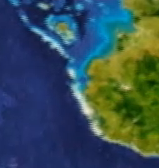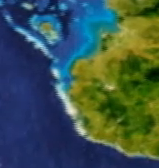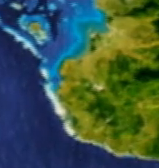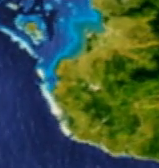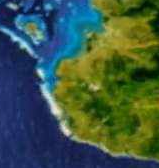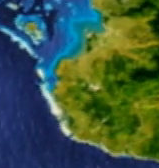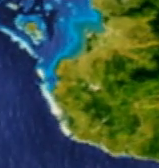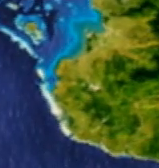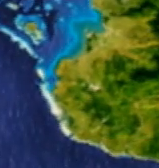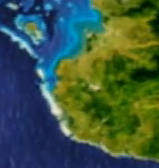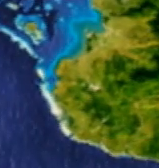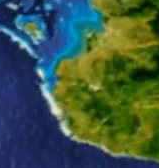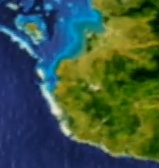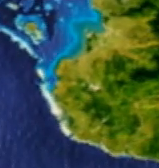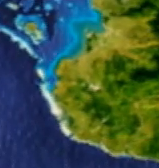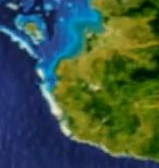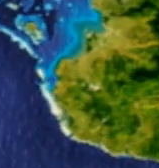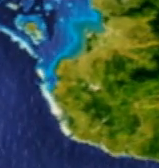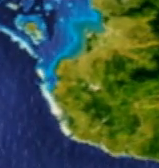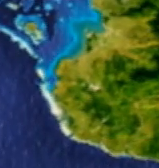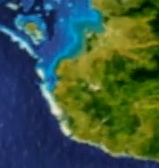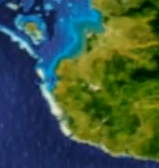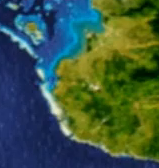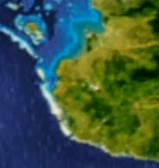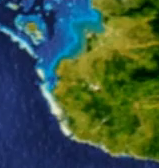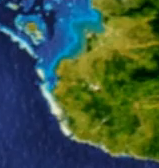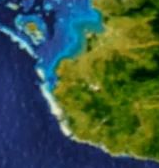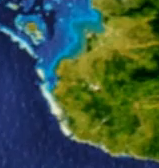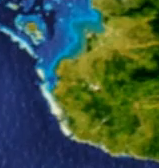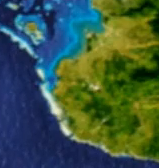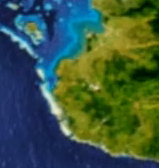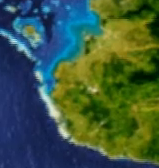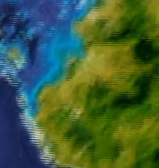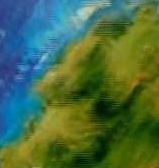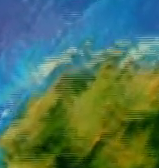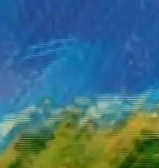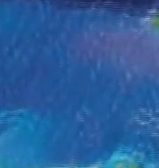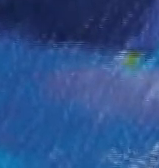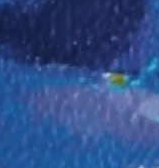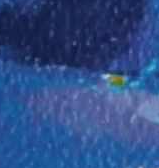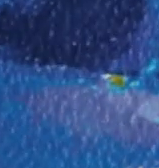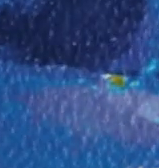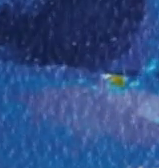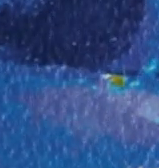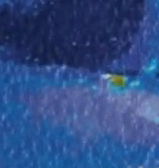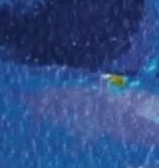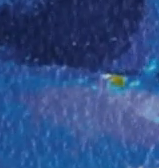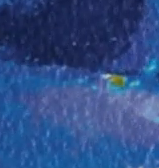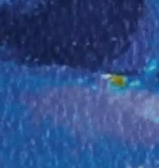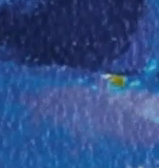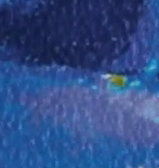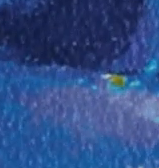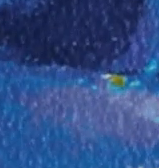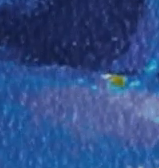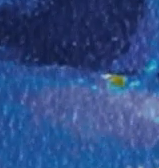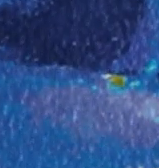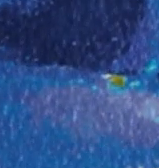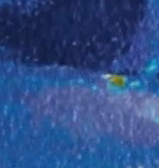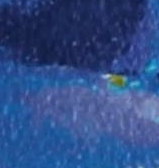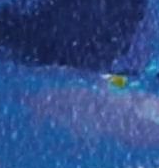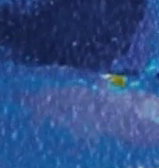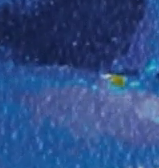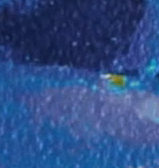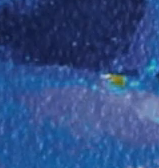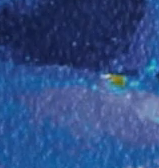afternoon. From Pacific Harbour to Suva, mostly sunny and warm conditions prevailed. And in the north, intervals of clouds